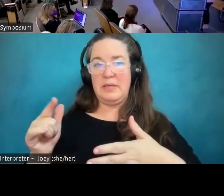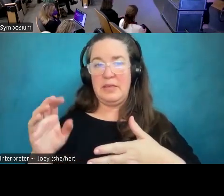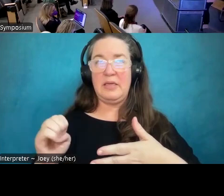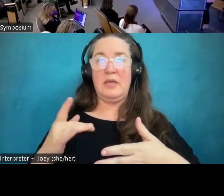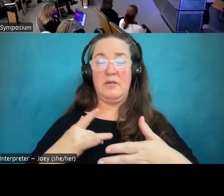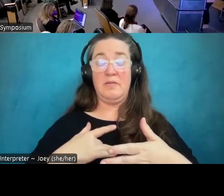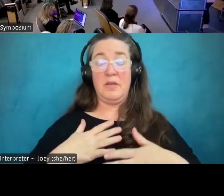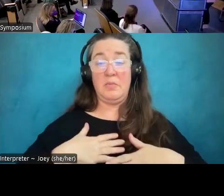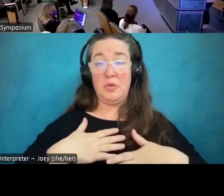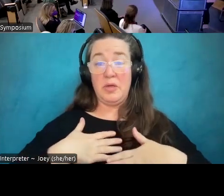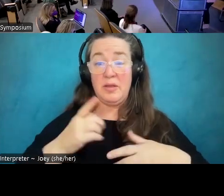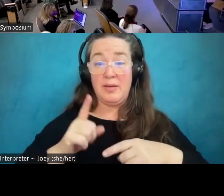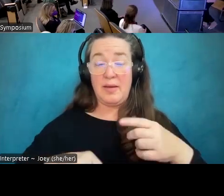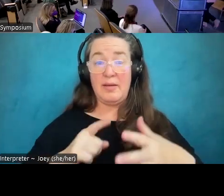fog.